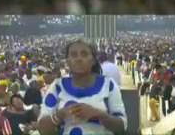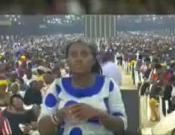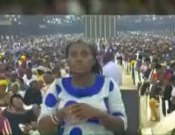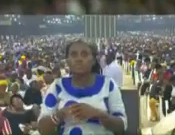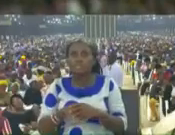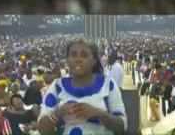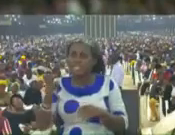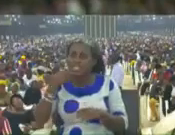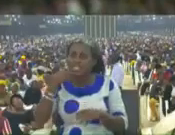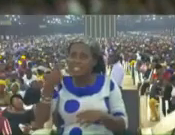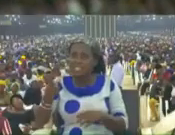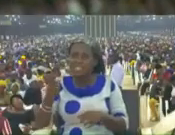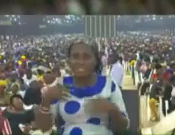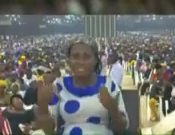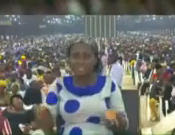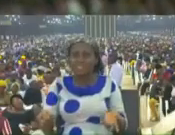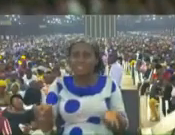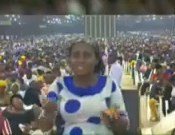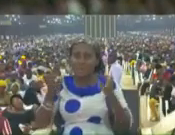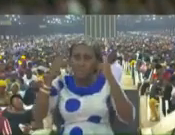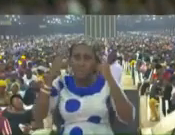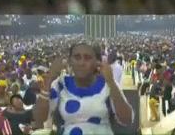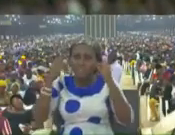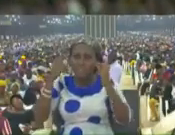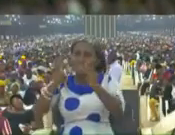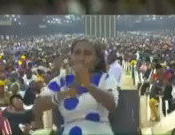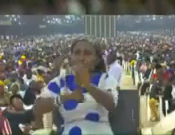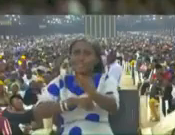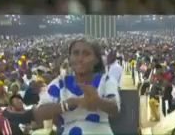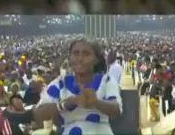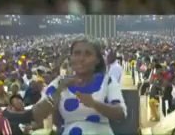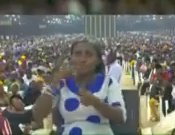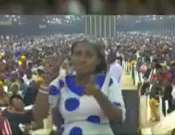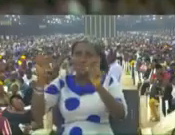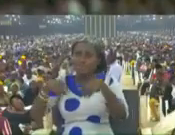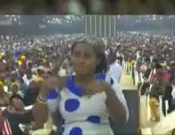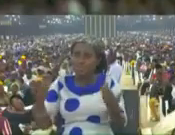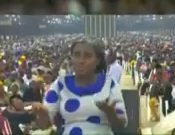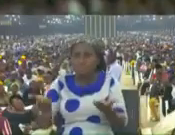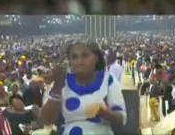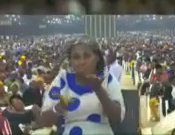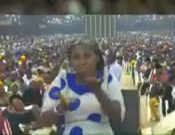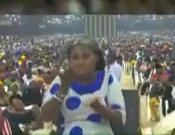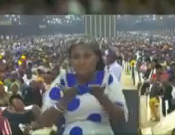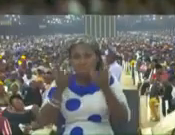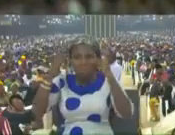Moses has been gone this time. He hasn't come back. By now he must be dead.